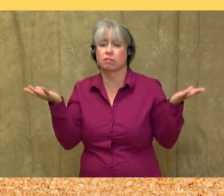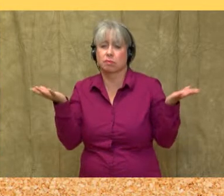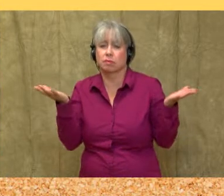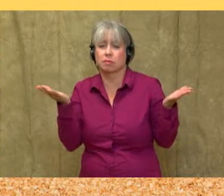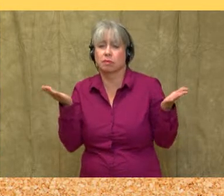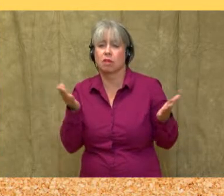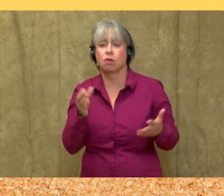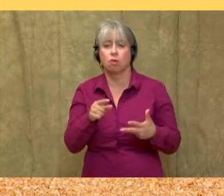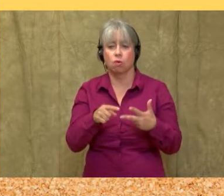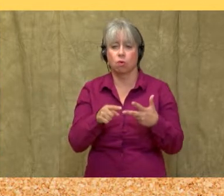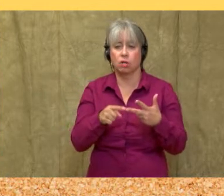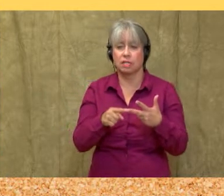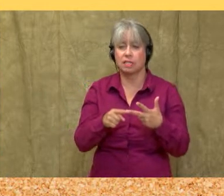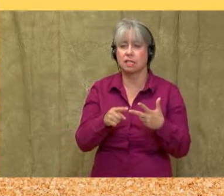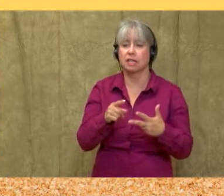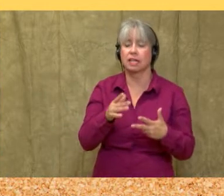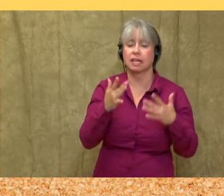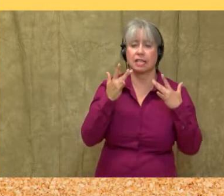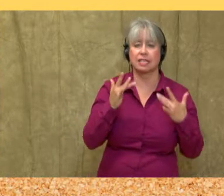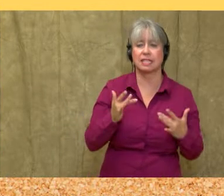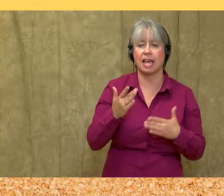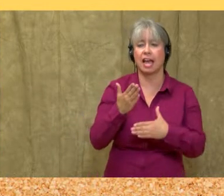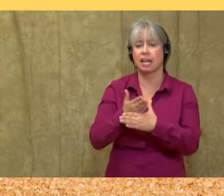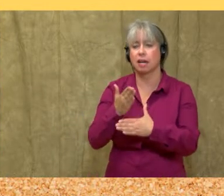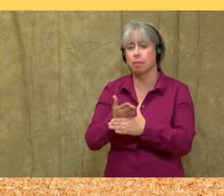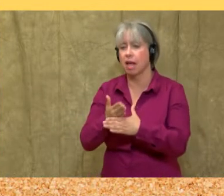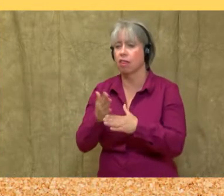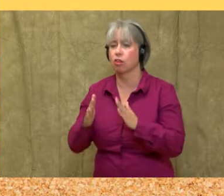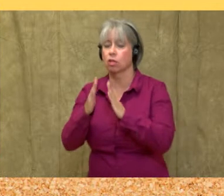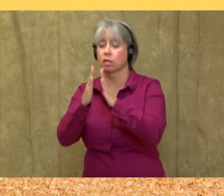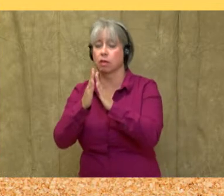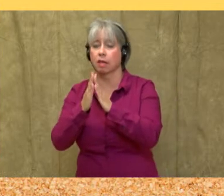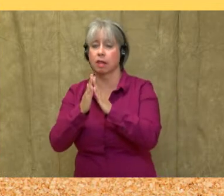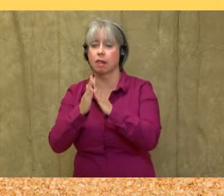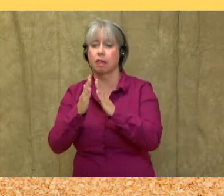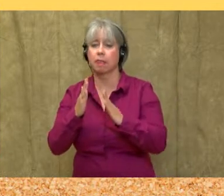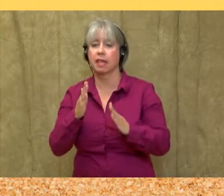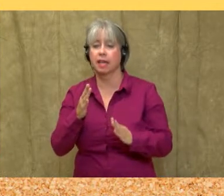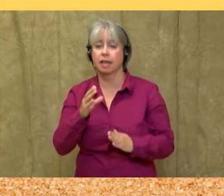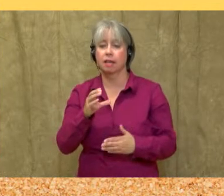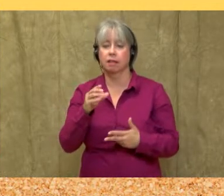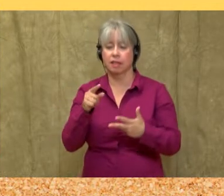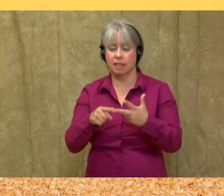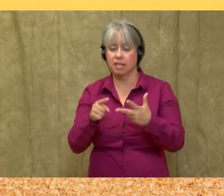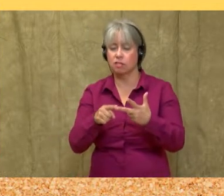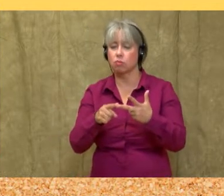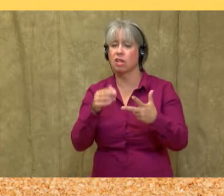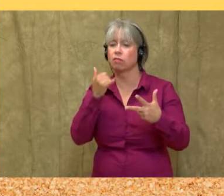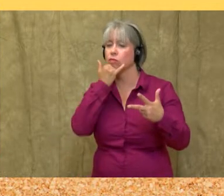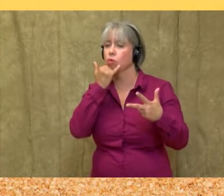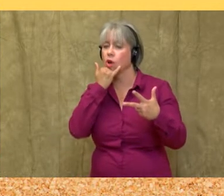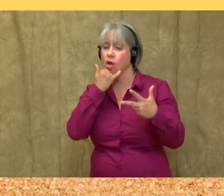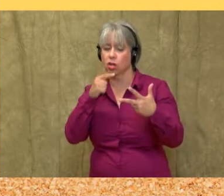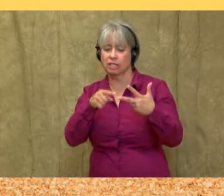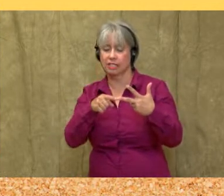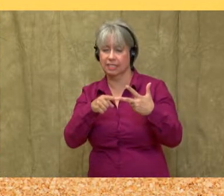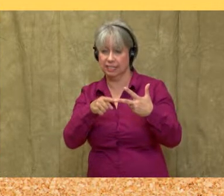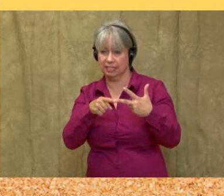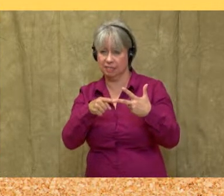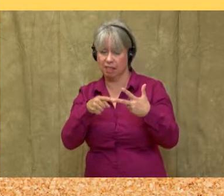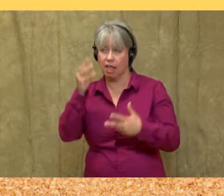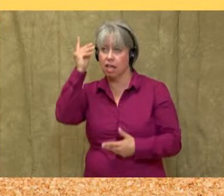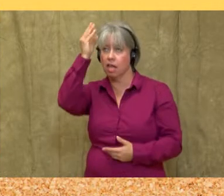unbothered outlook. Let's take a minute and talk about why C is the incorrect answer. C, I'll give you a chance to